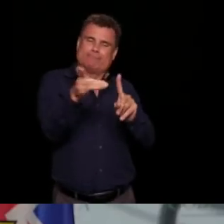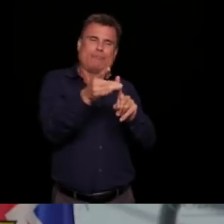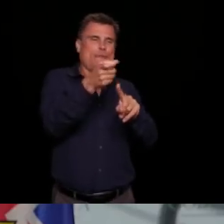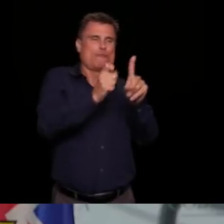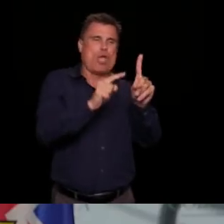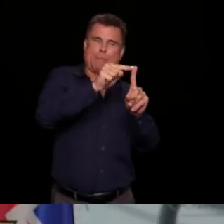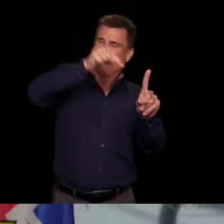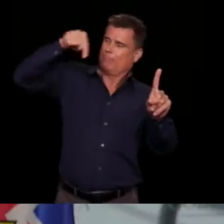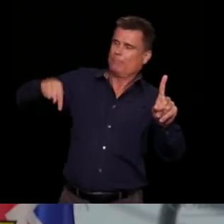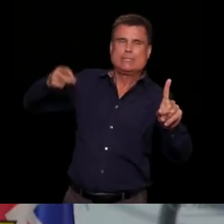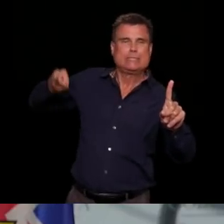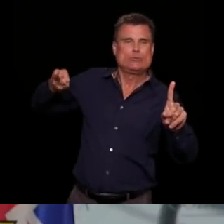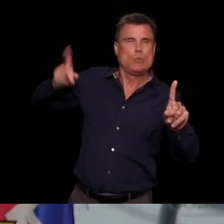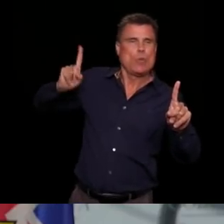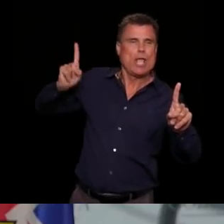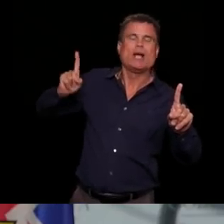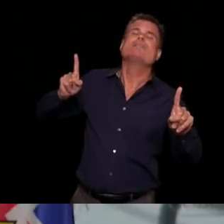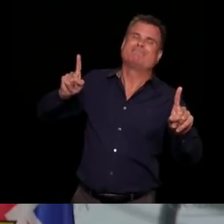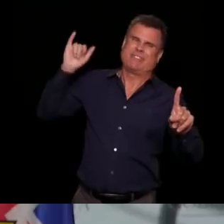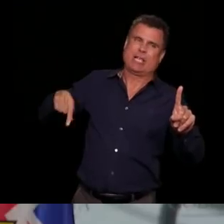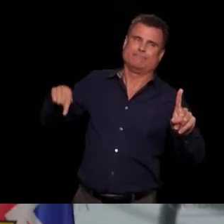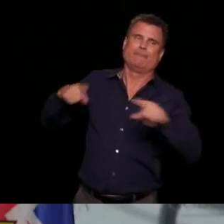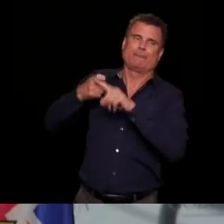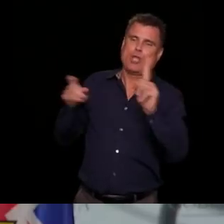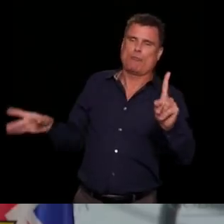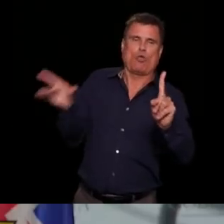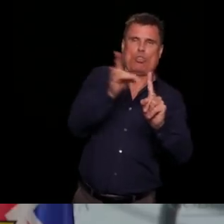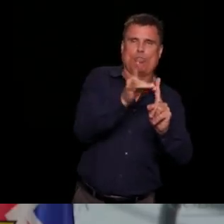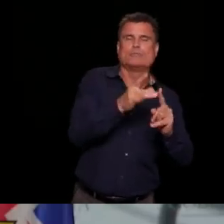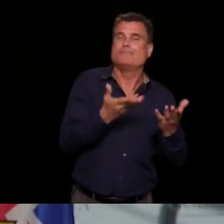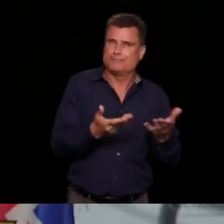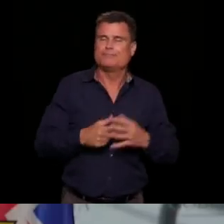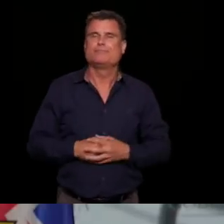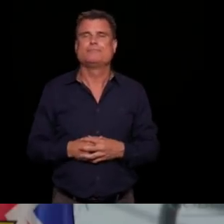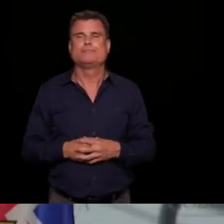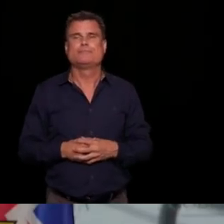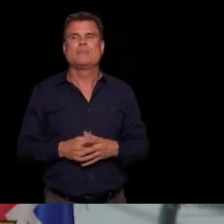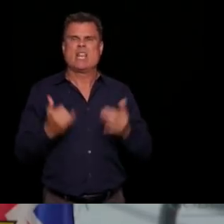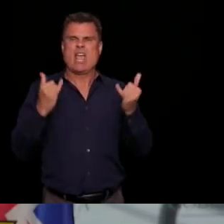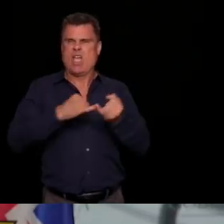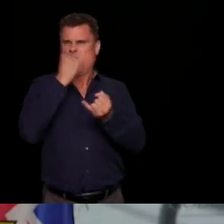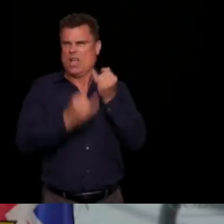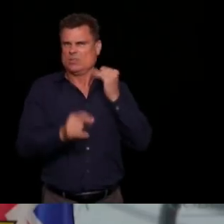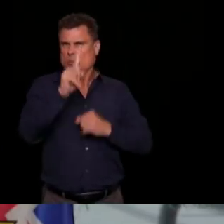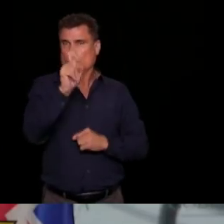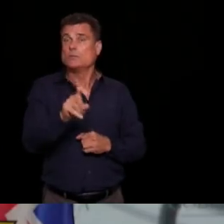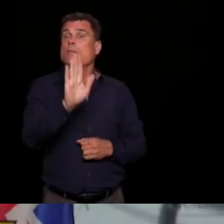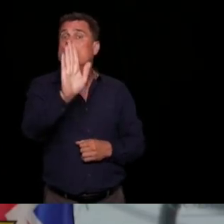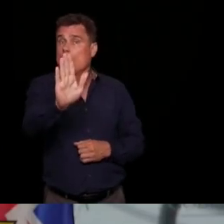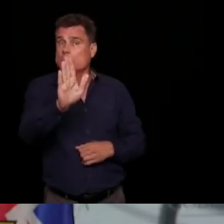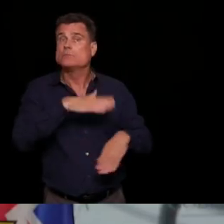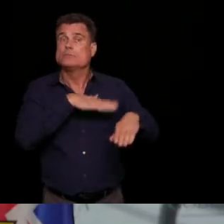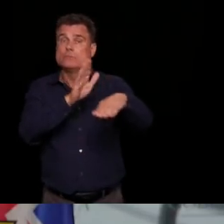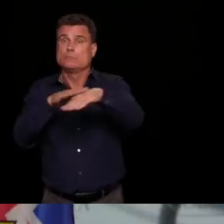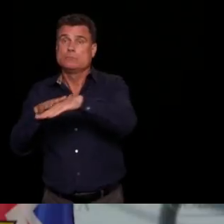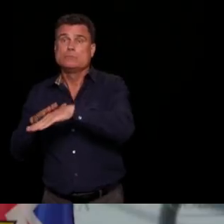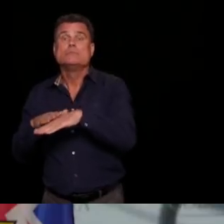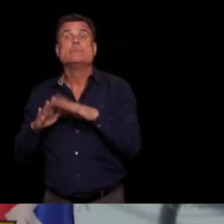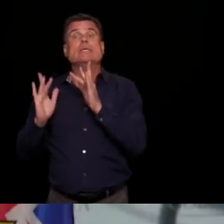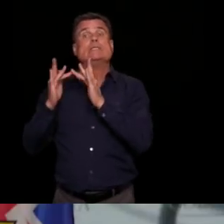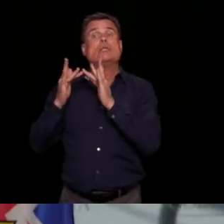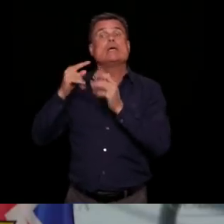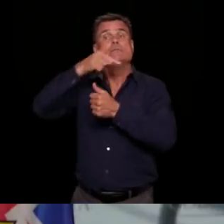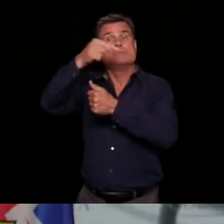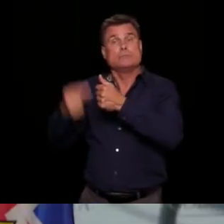any reporters that didn't get a question today, there will be a statement released shortly. For recommendations on protecting families and communities and for access to provincial